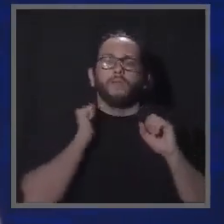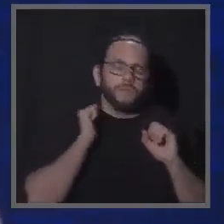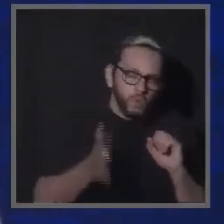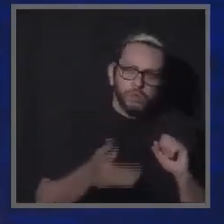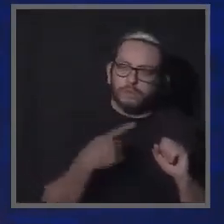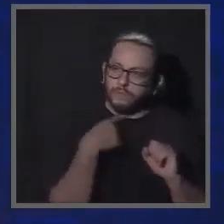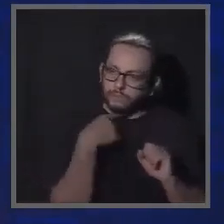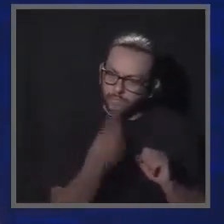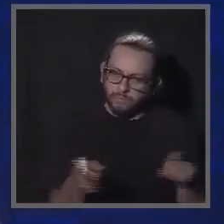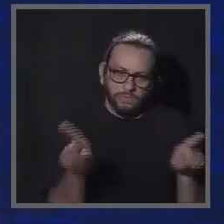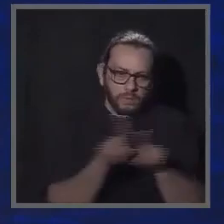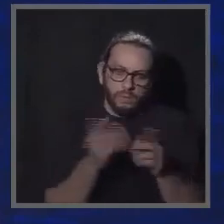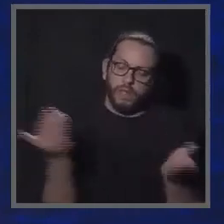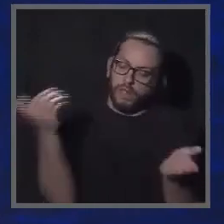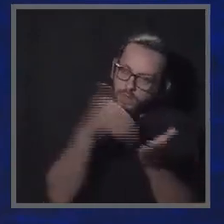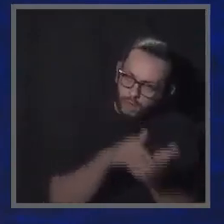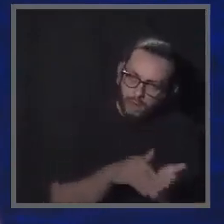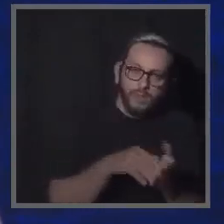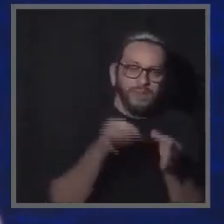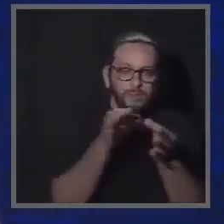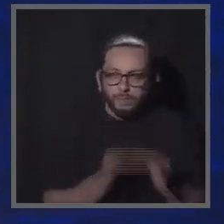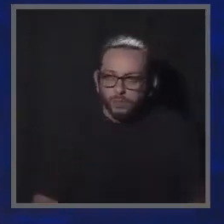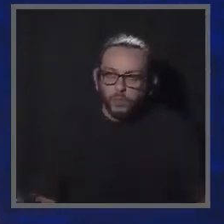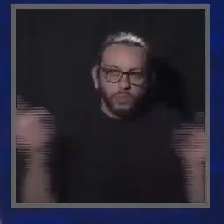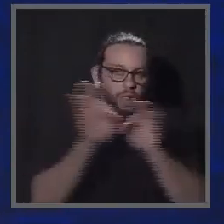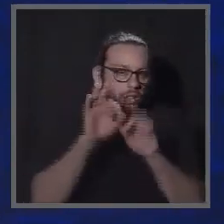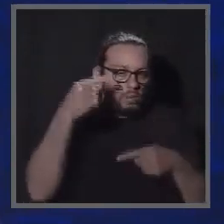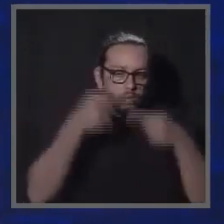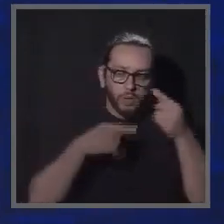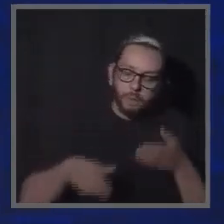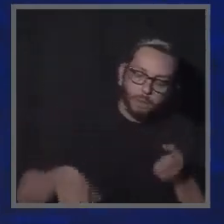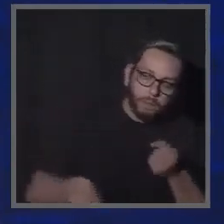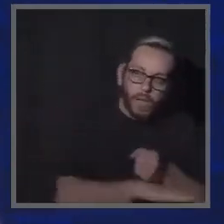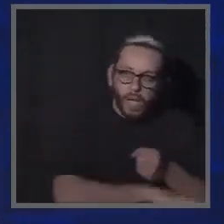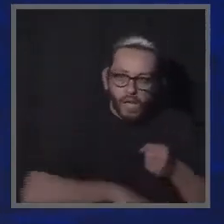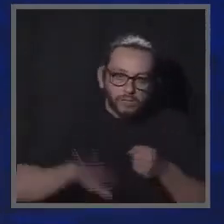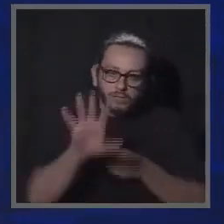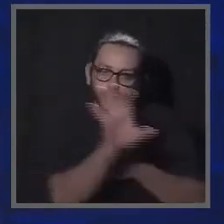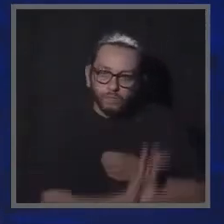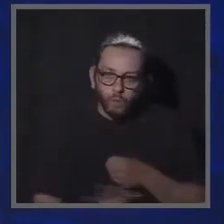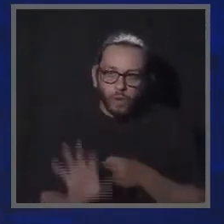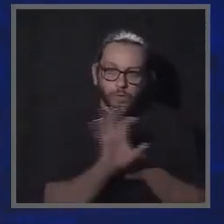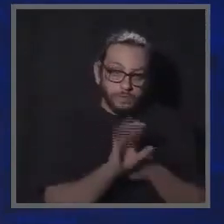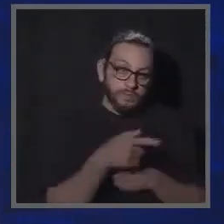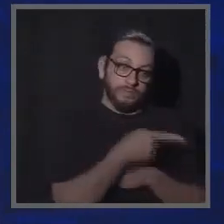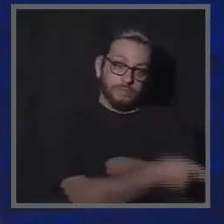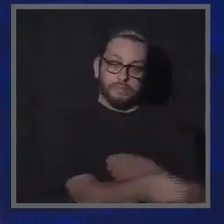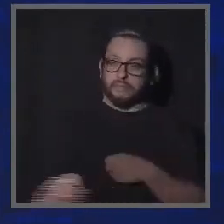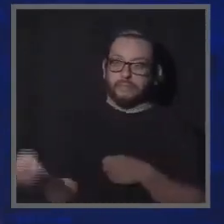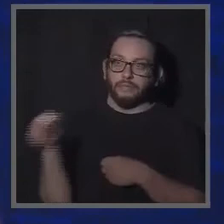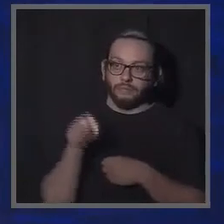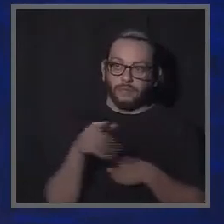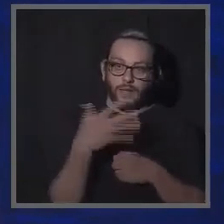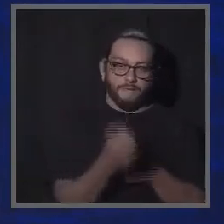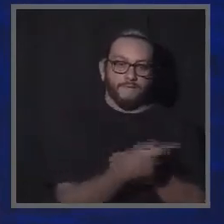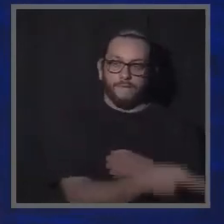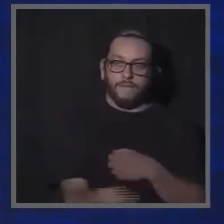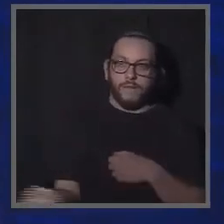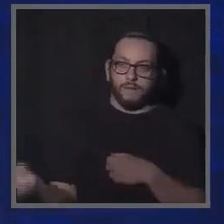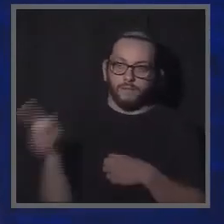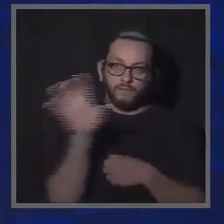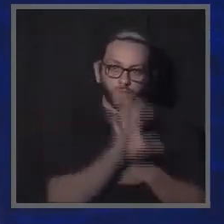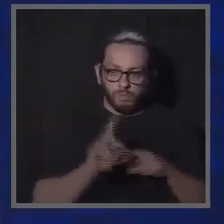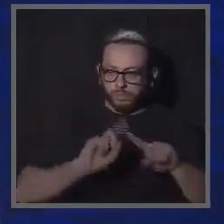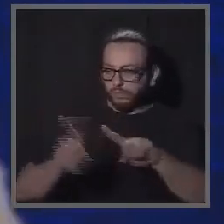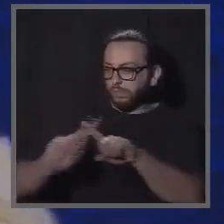reinforce fostering these policies based on aesthetics, ways of different ways of